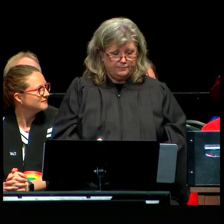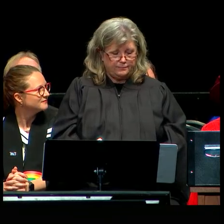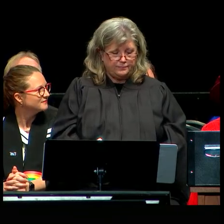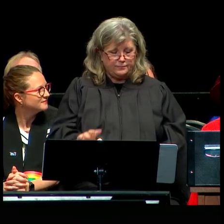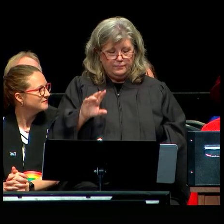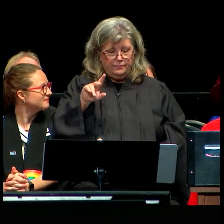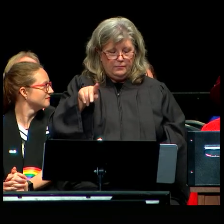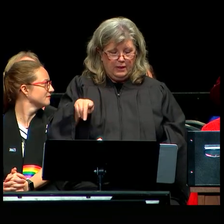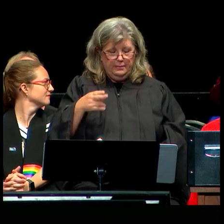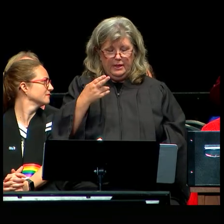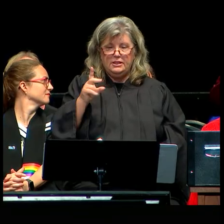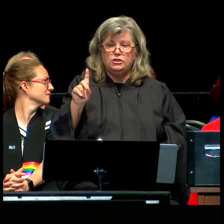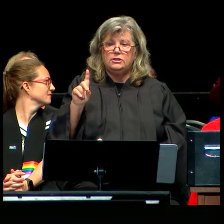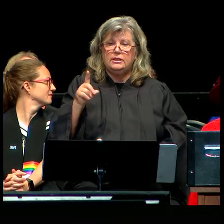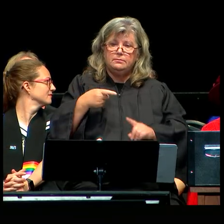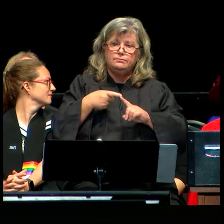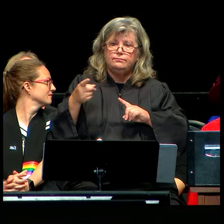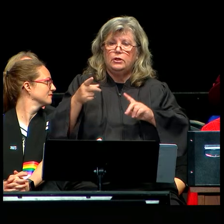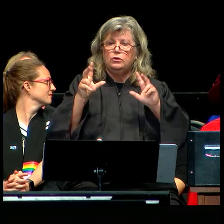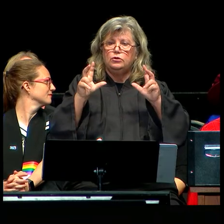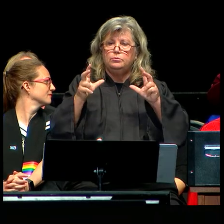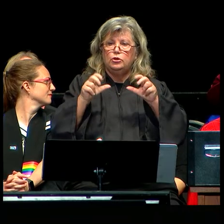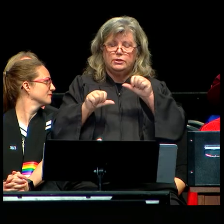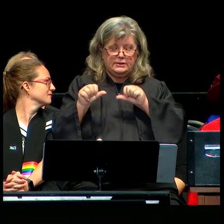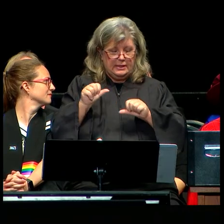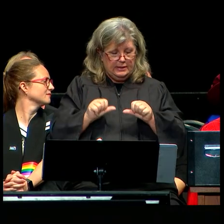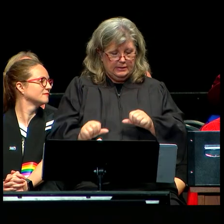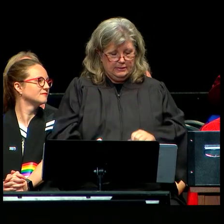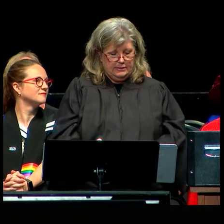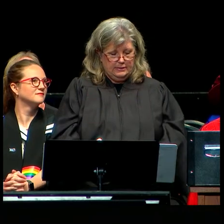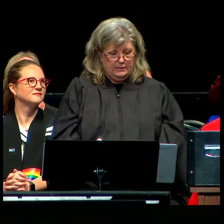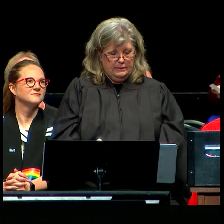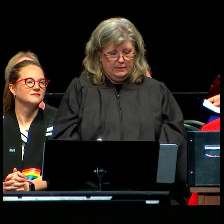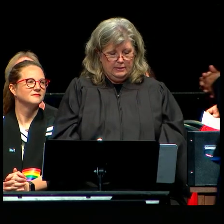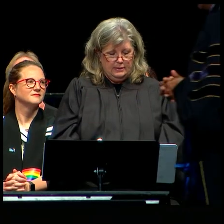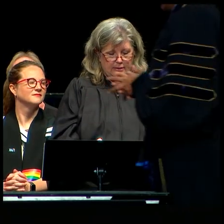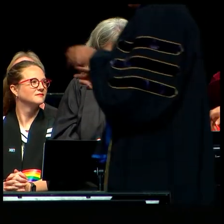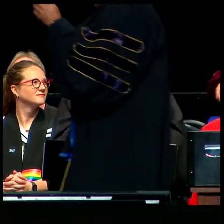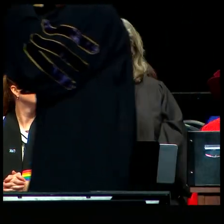Doctor of Philosophy in Computer Science.